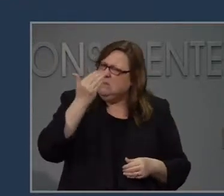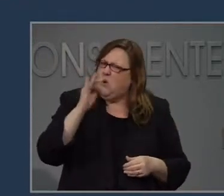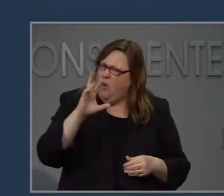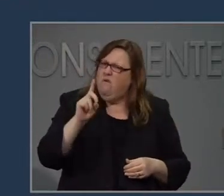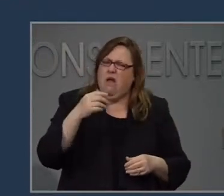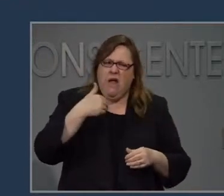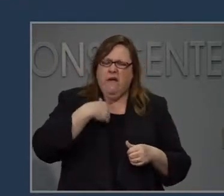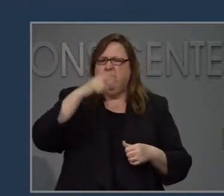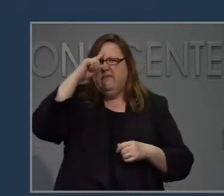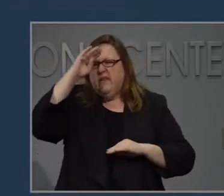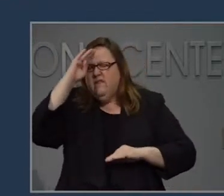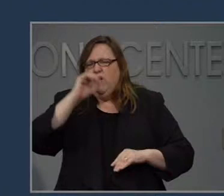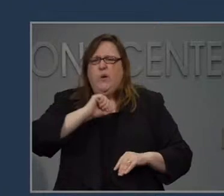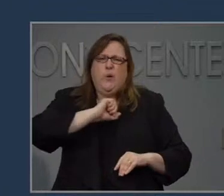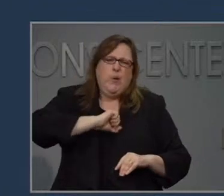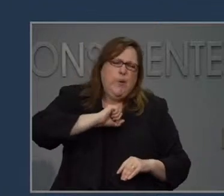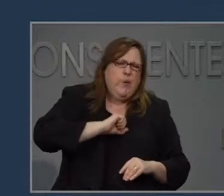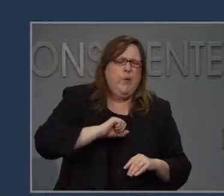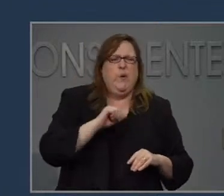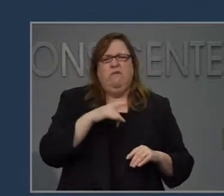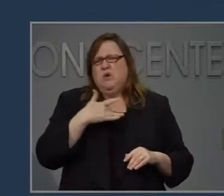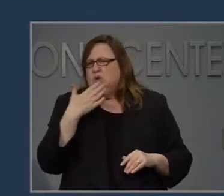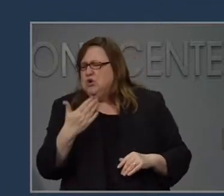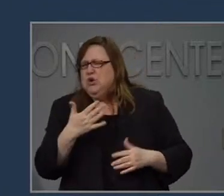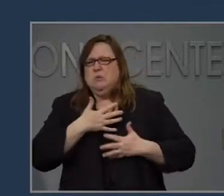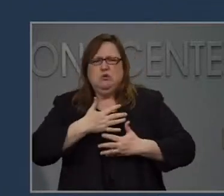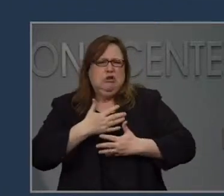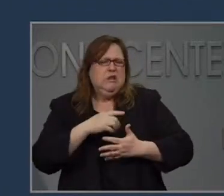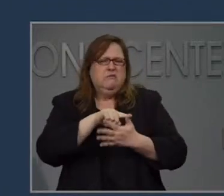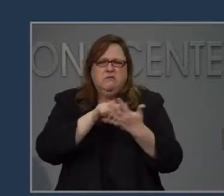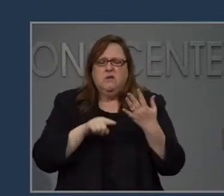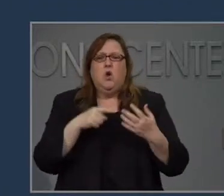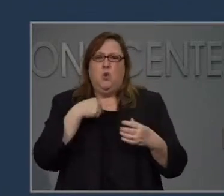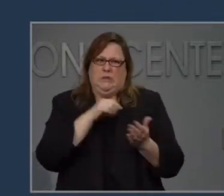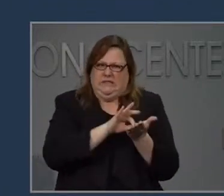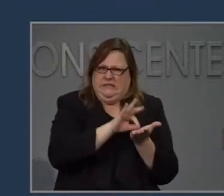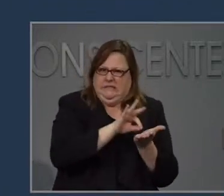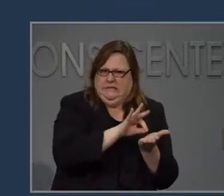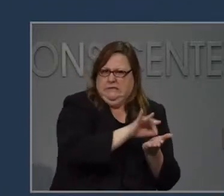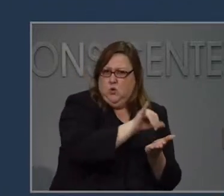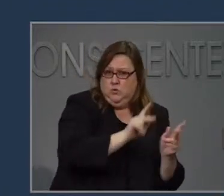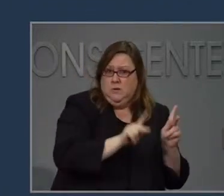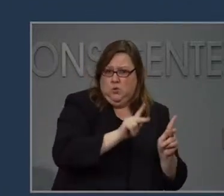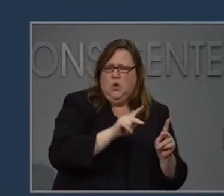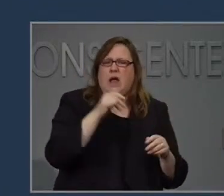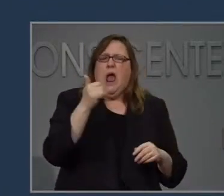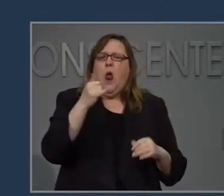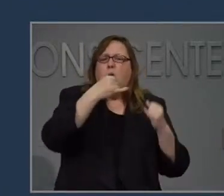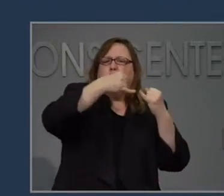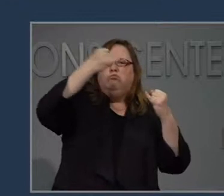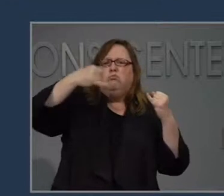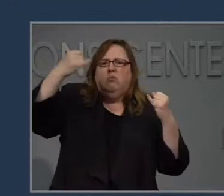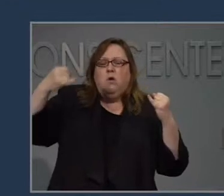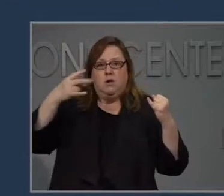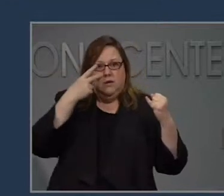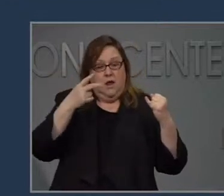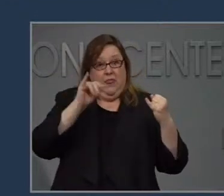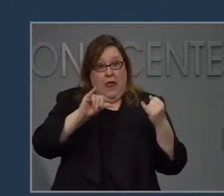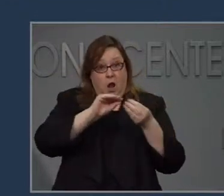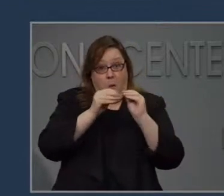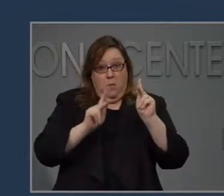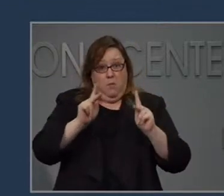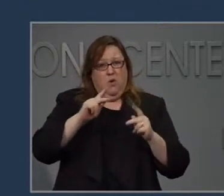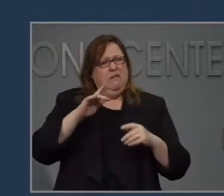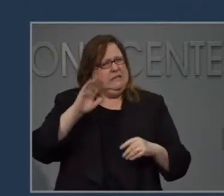This metric serves as an early detection mechanism. Looking here at the yellow line, it has continued to decline, and that's good